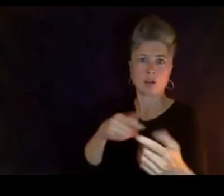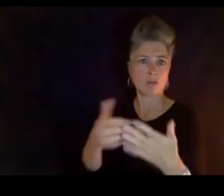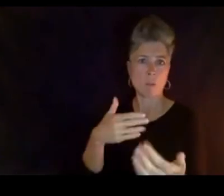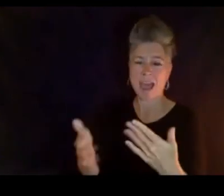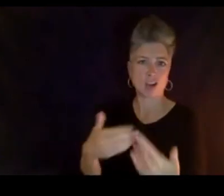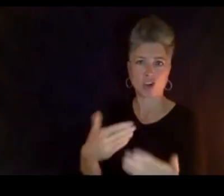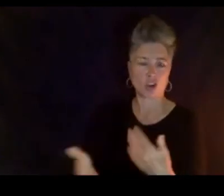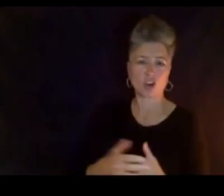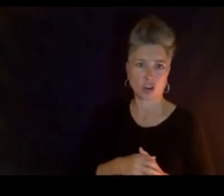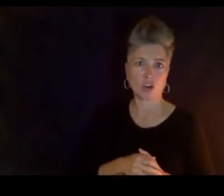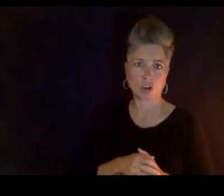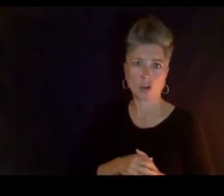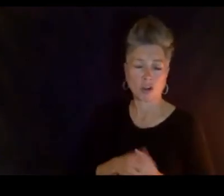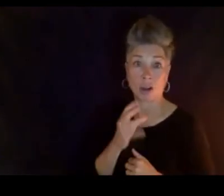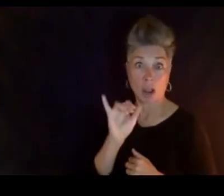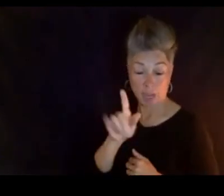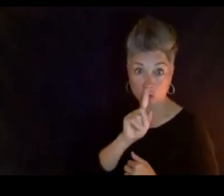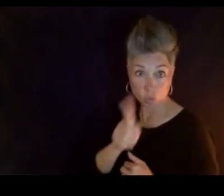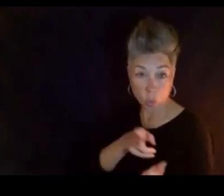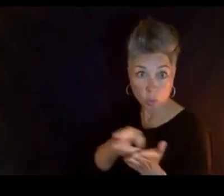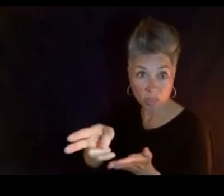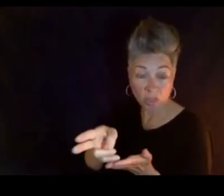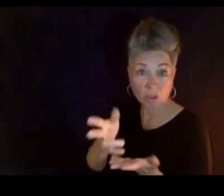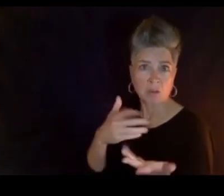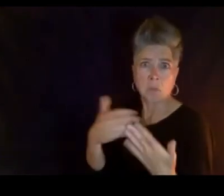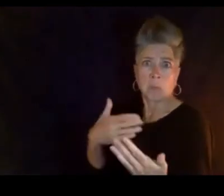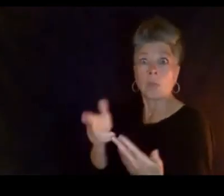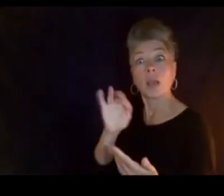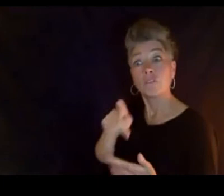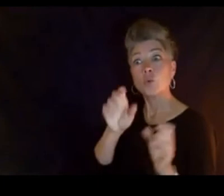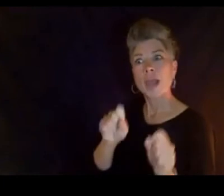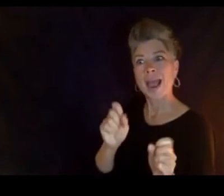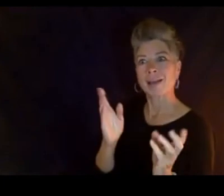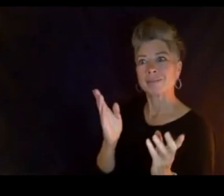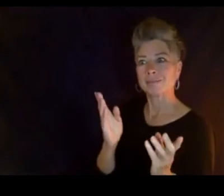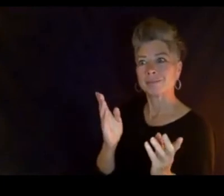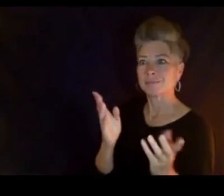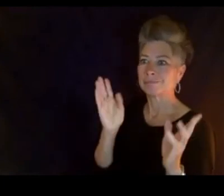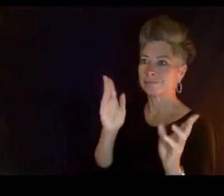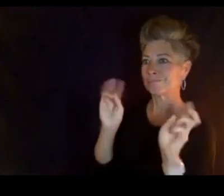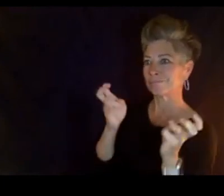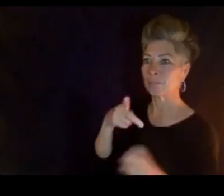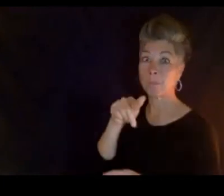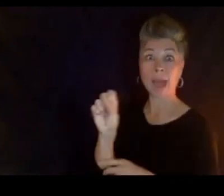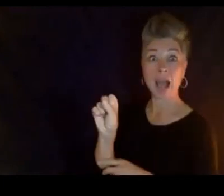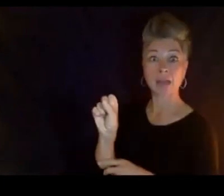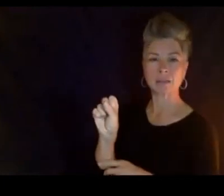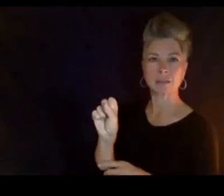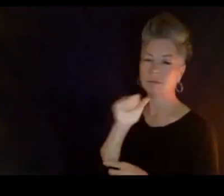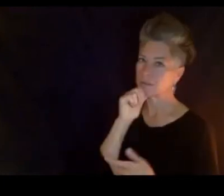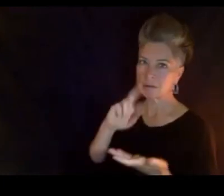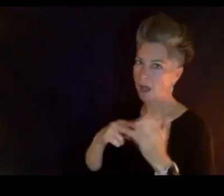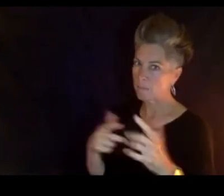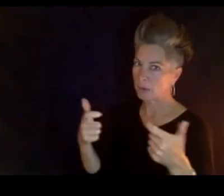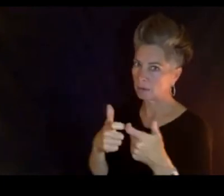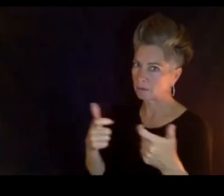So that really, and it's the truth, because once you, even if you're in a passable state, that does not mean that you're safe. It does not mean